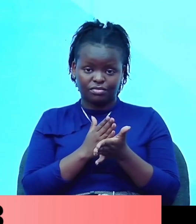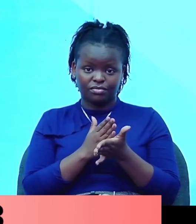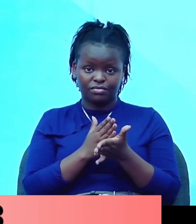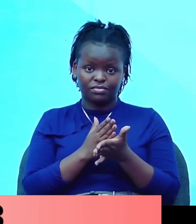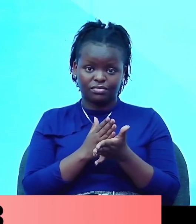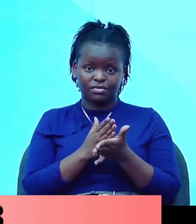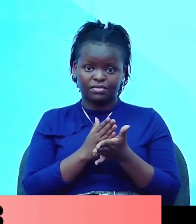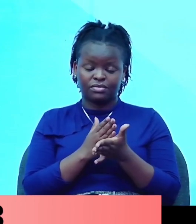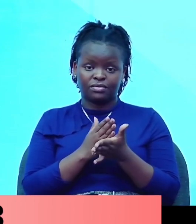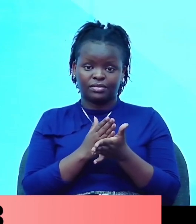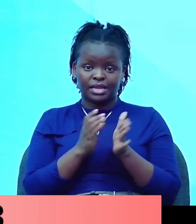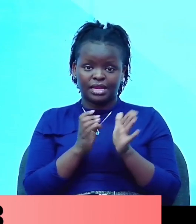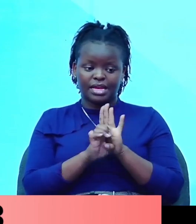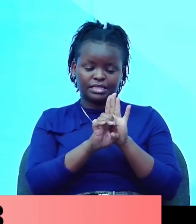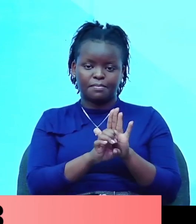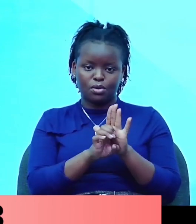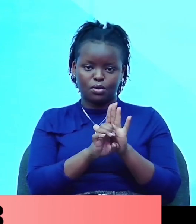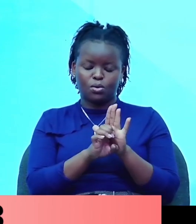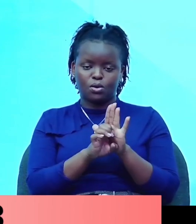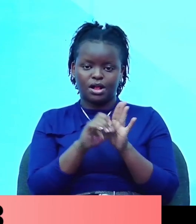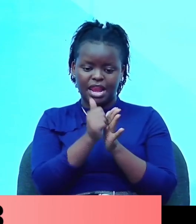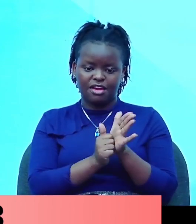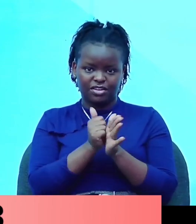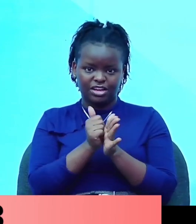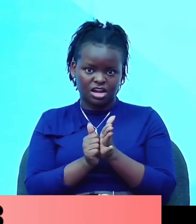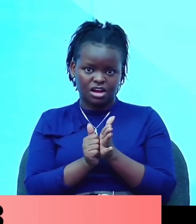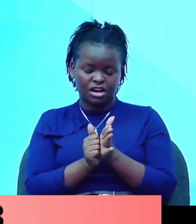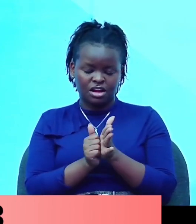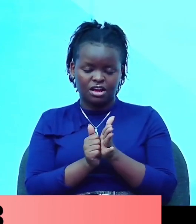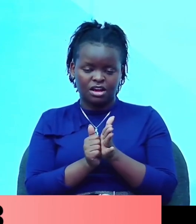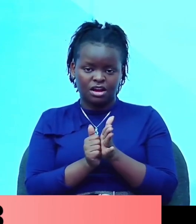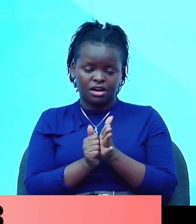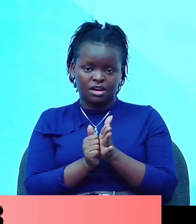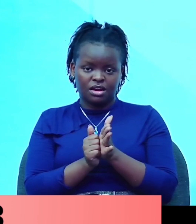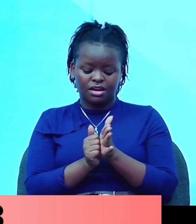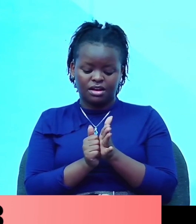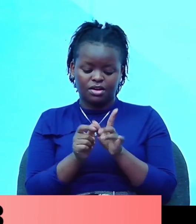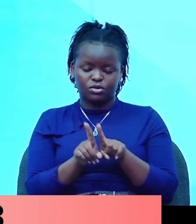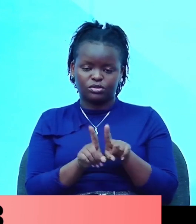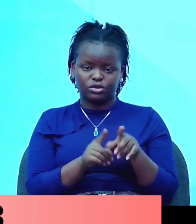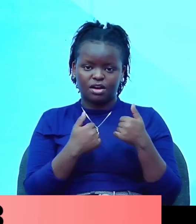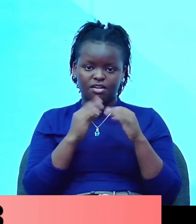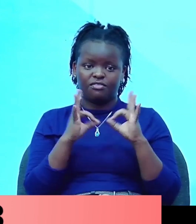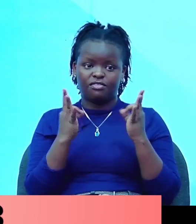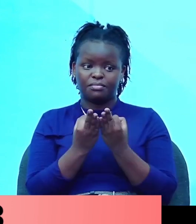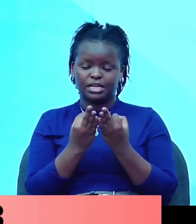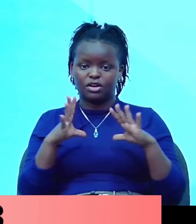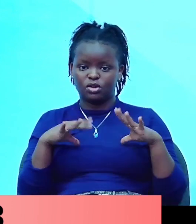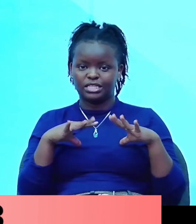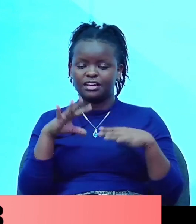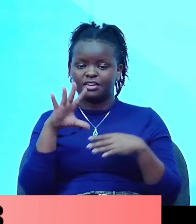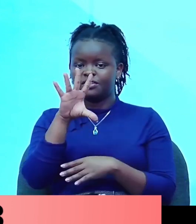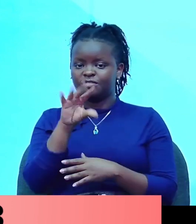have, for example, Revvvisha. Revvvisha trip worth 50,000 also. Yes. And we also have a family holiday worth 50,000. Up